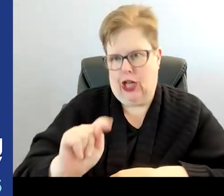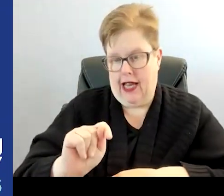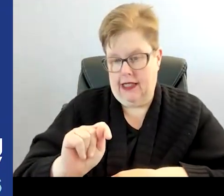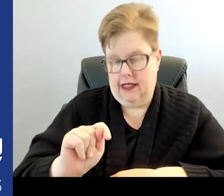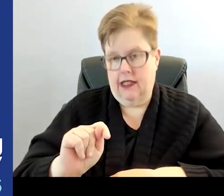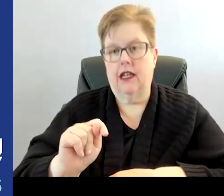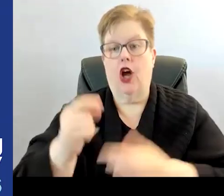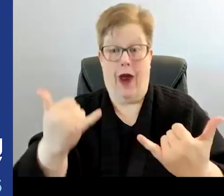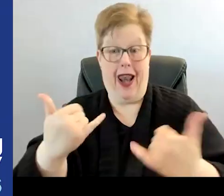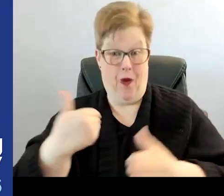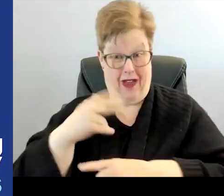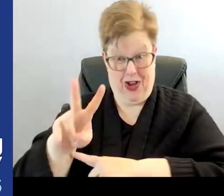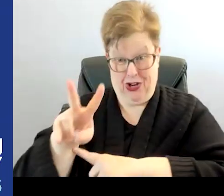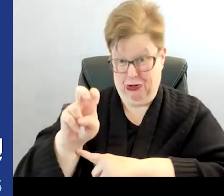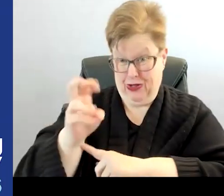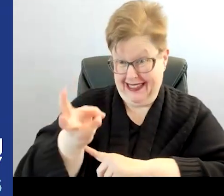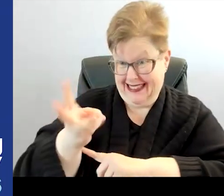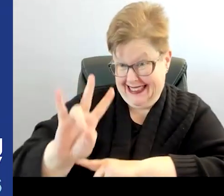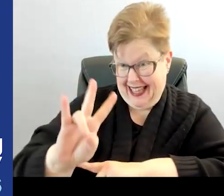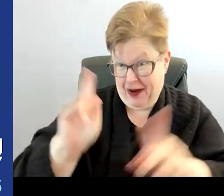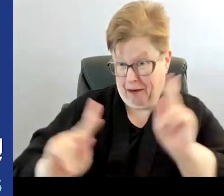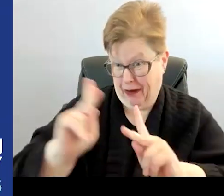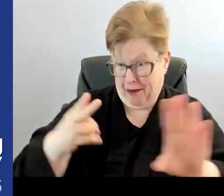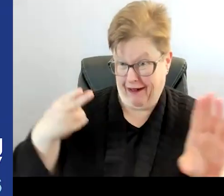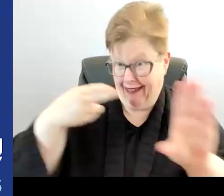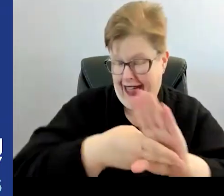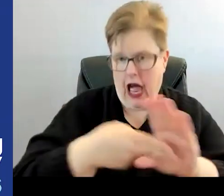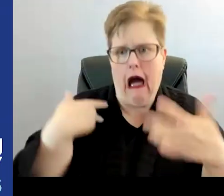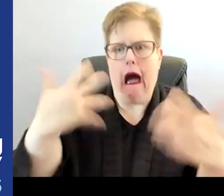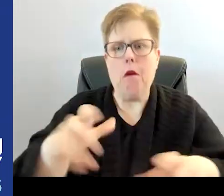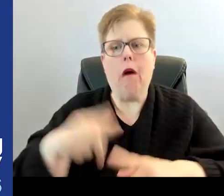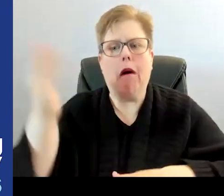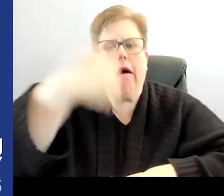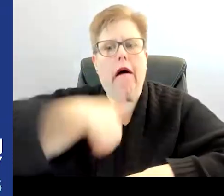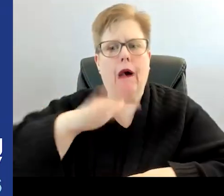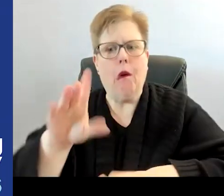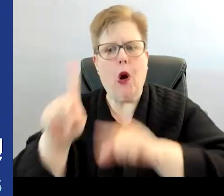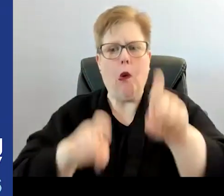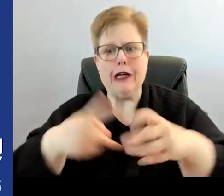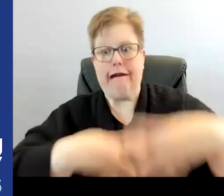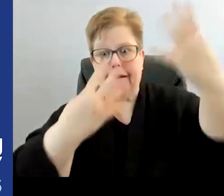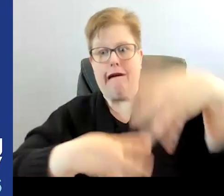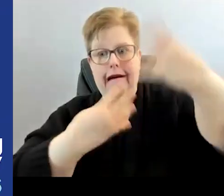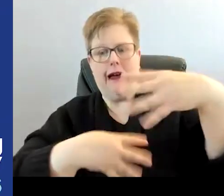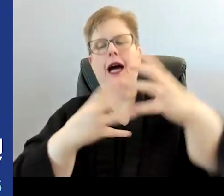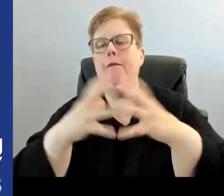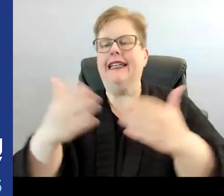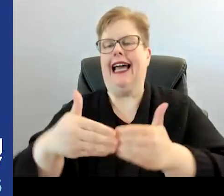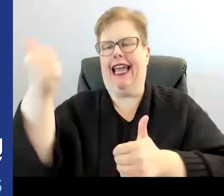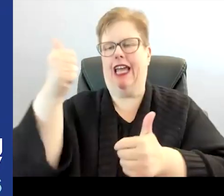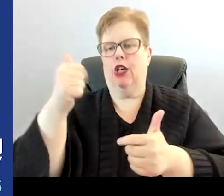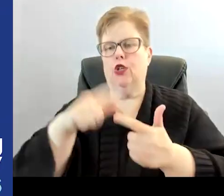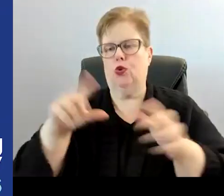are 267 of you, and I don't want to miss any of your questions. That's much easier to do